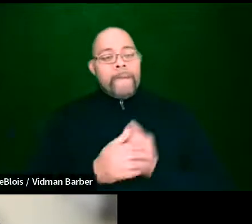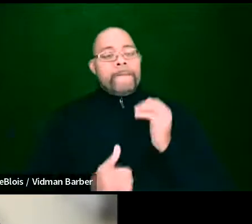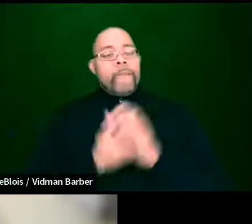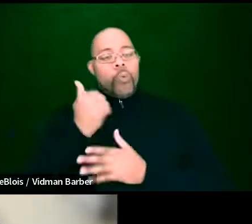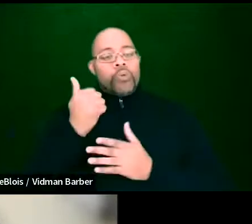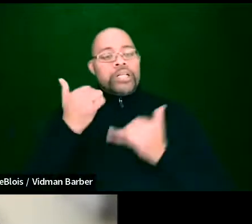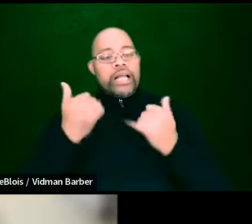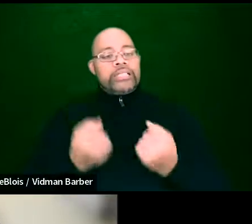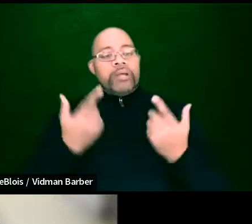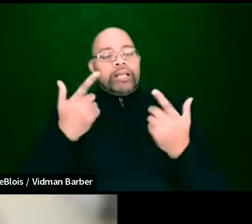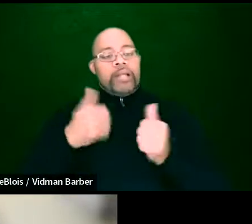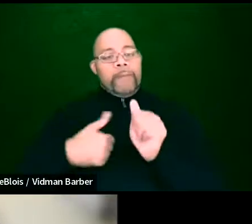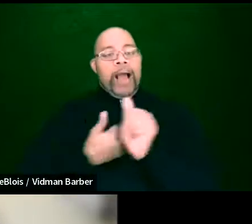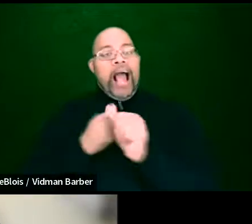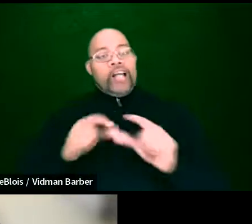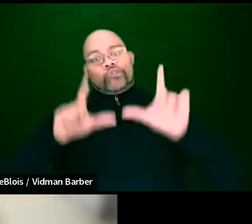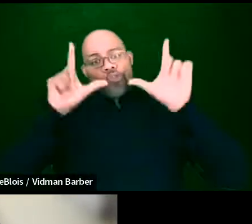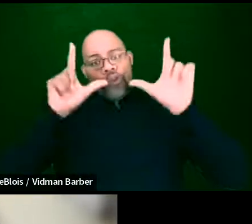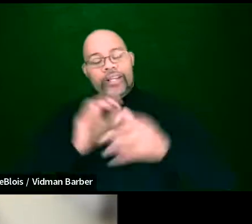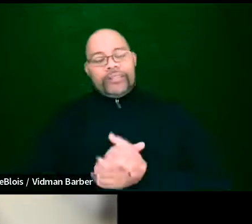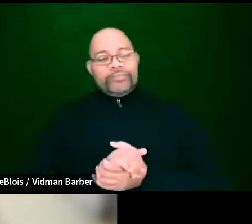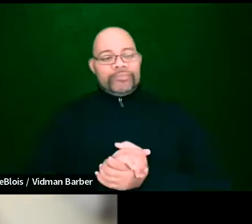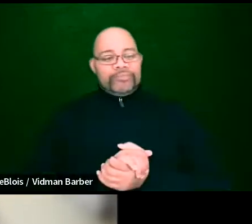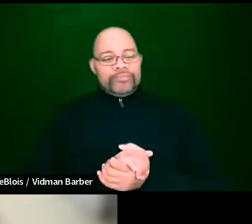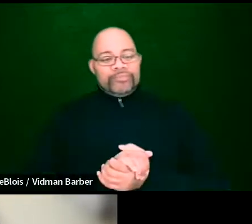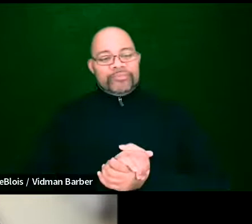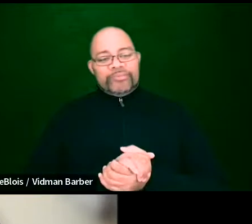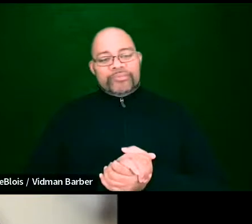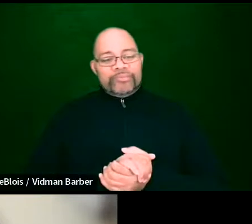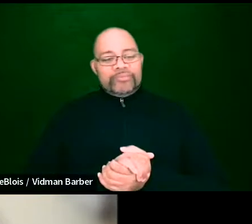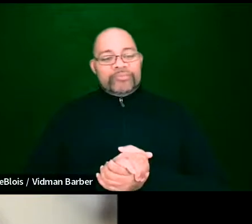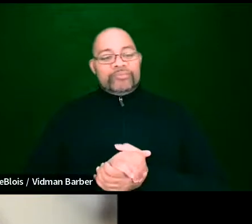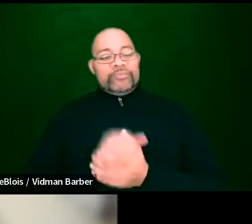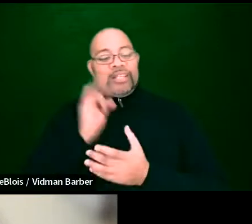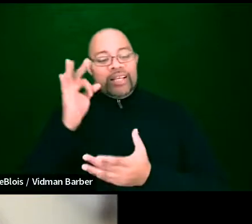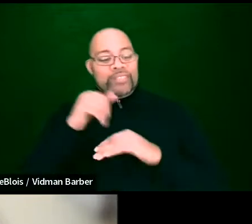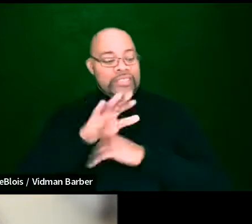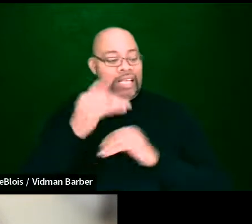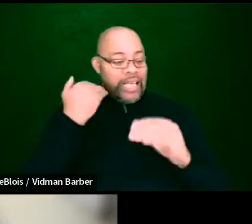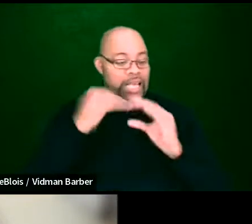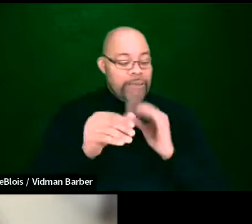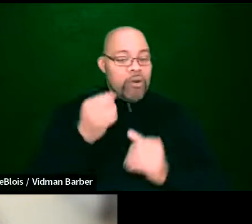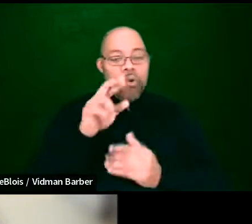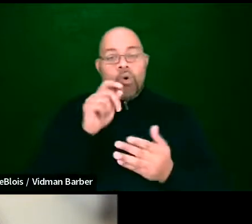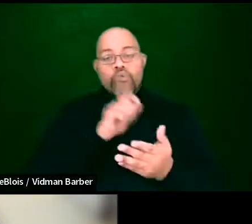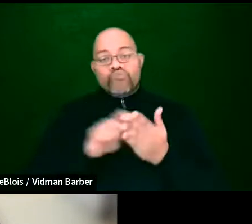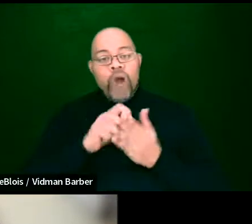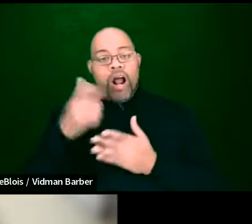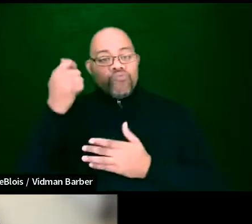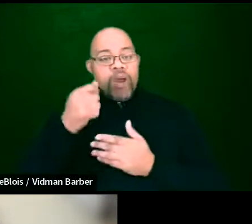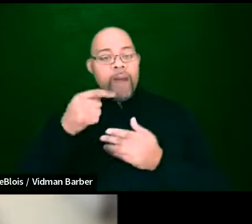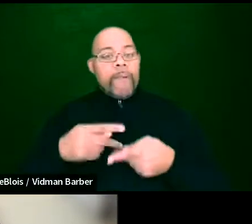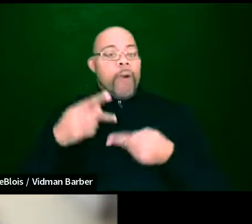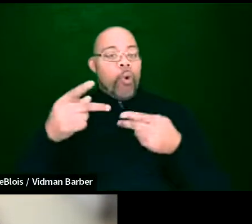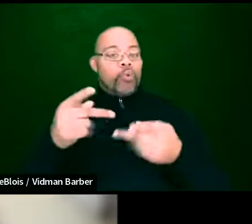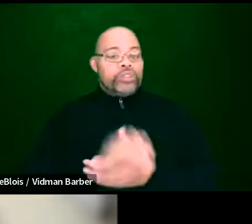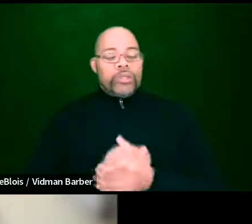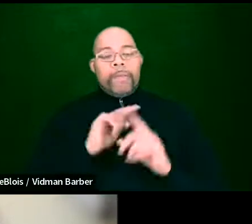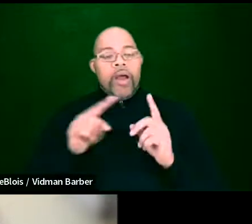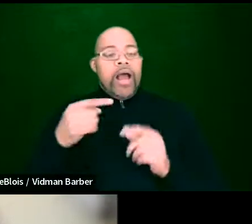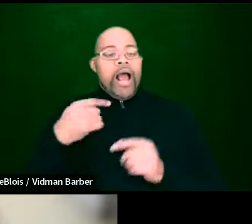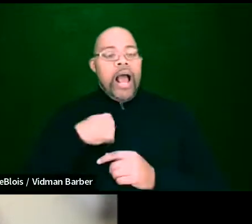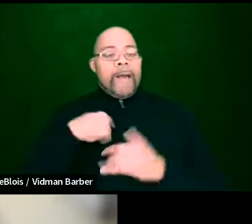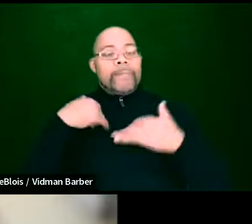it's now spent behind a screen, whether it be sending emails or writing grant proposals. But I